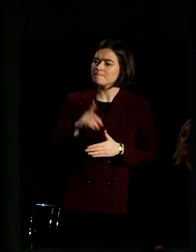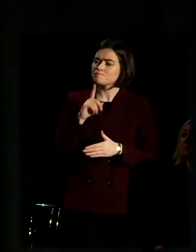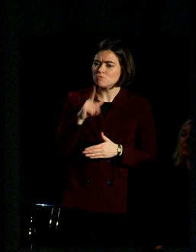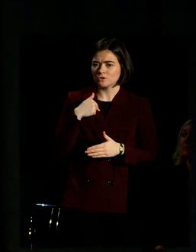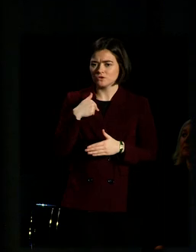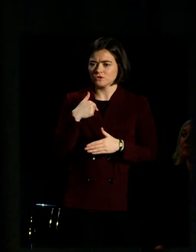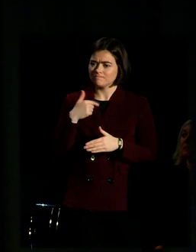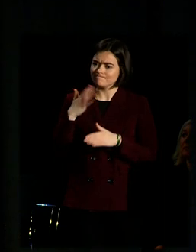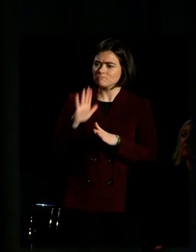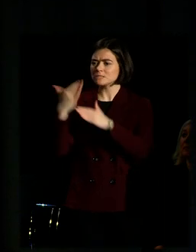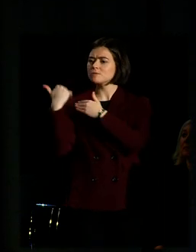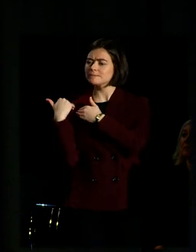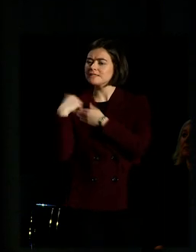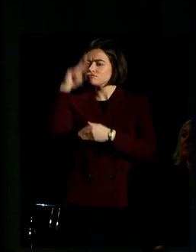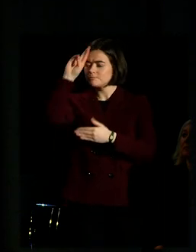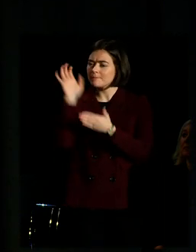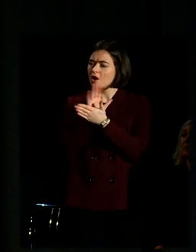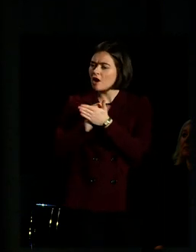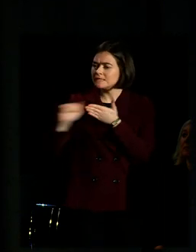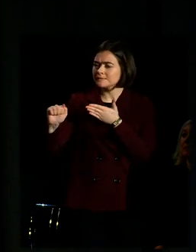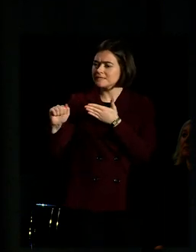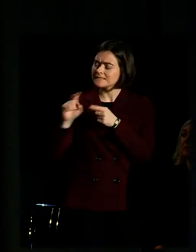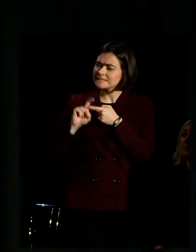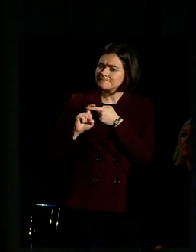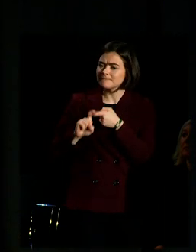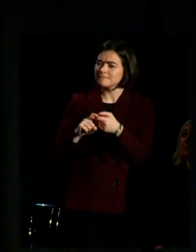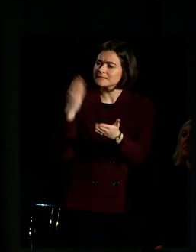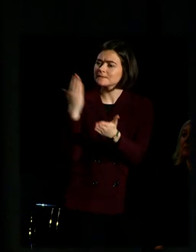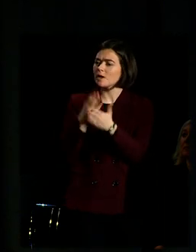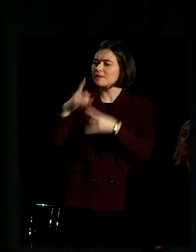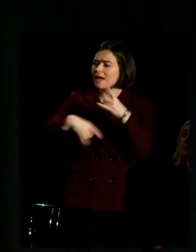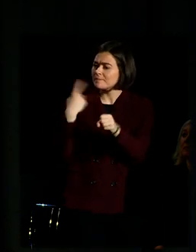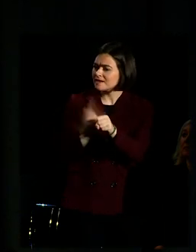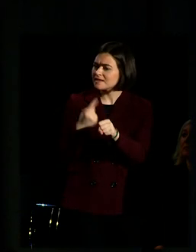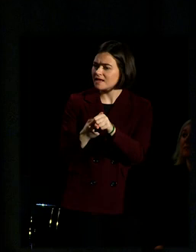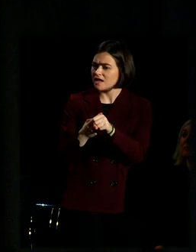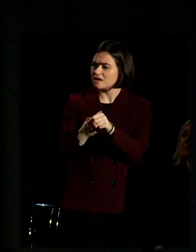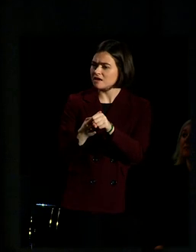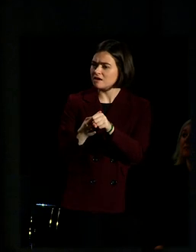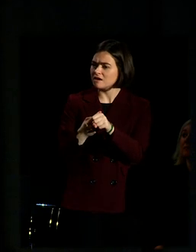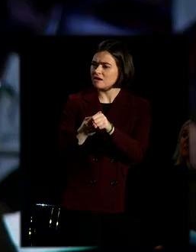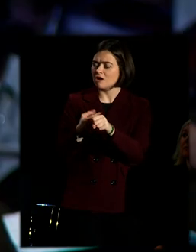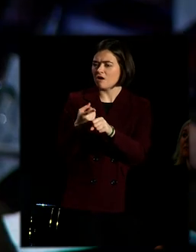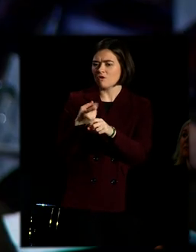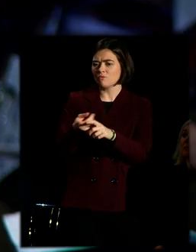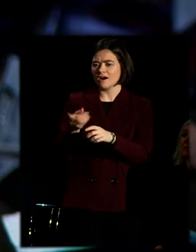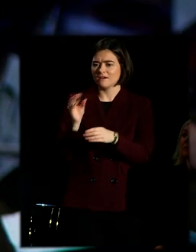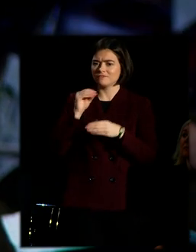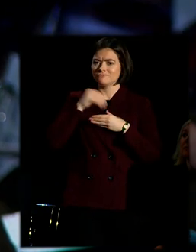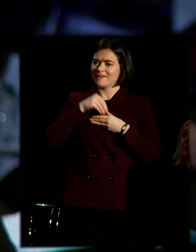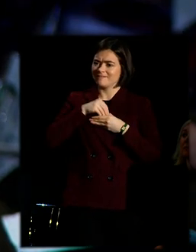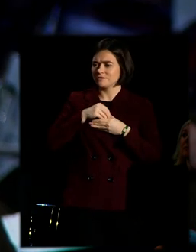the Holocaust and the commitment to prevent it from happening again are well engraved into its DNA.